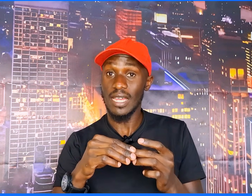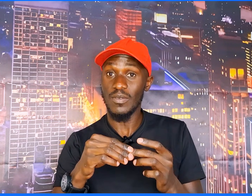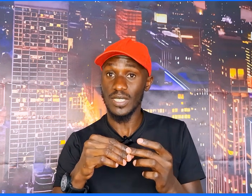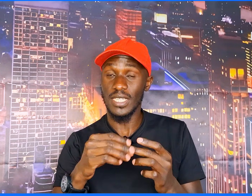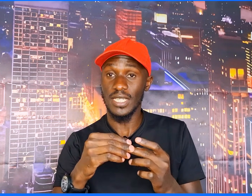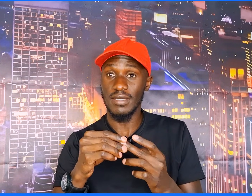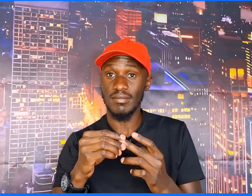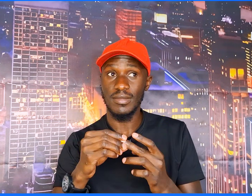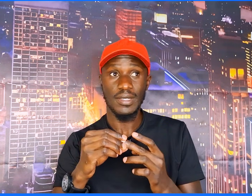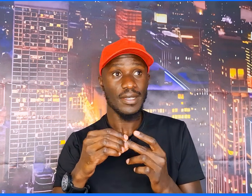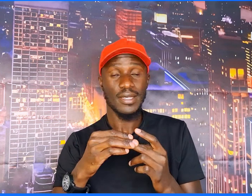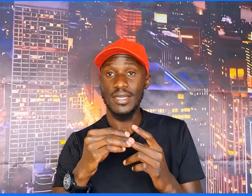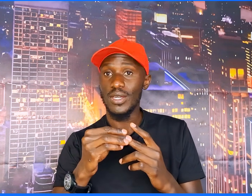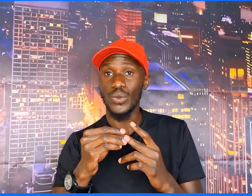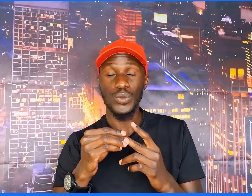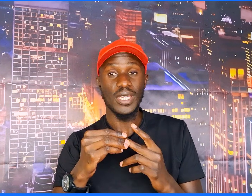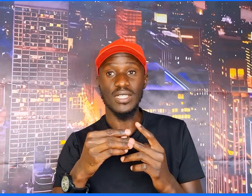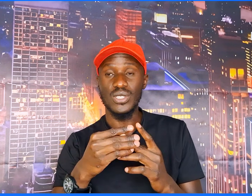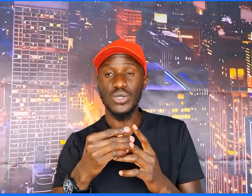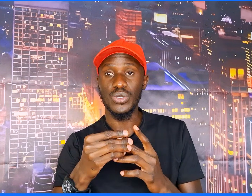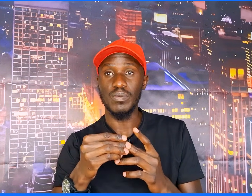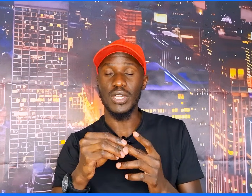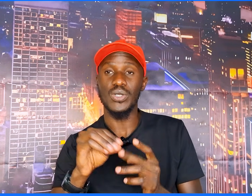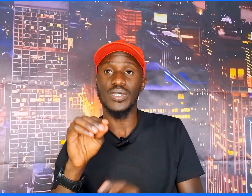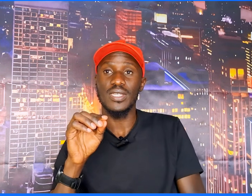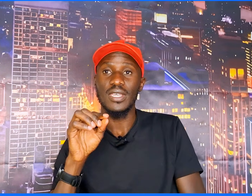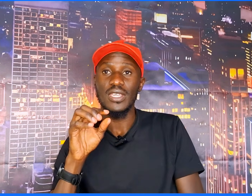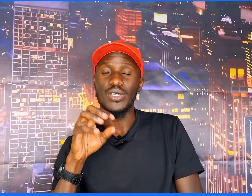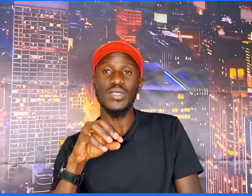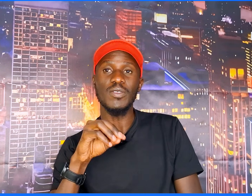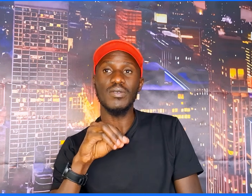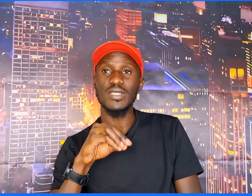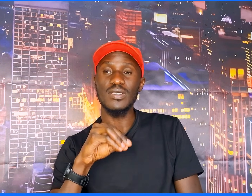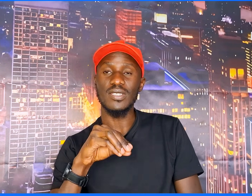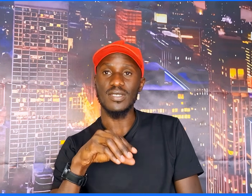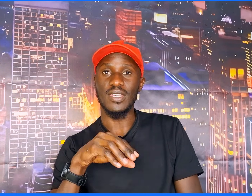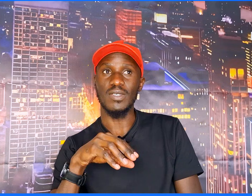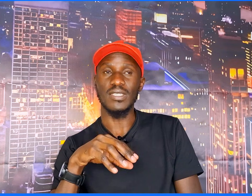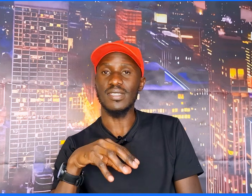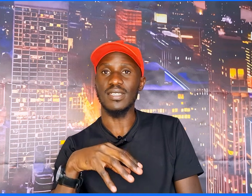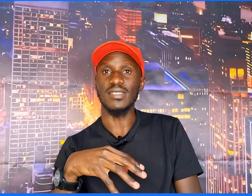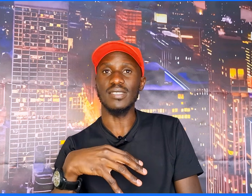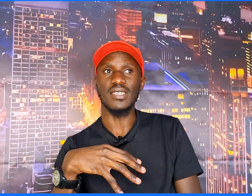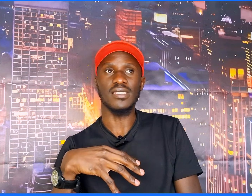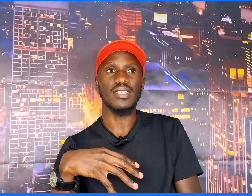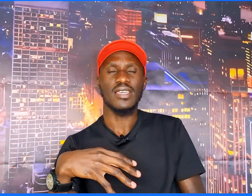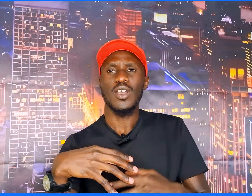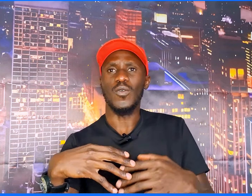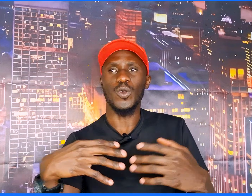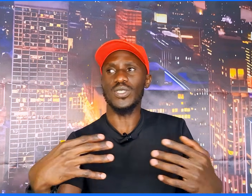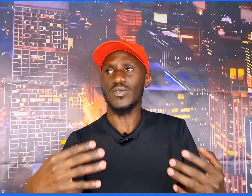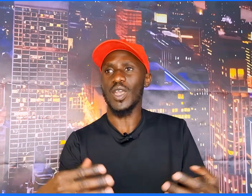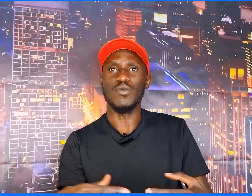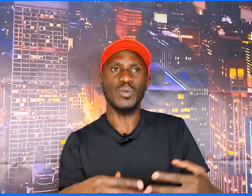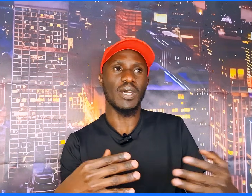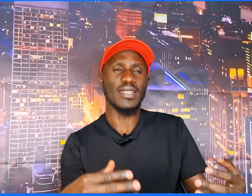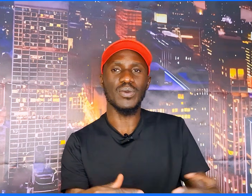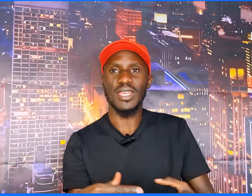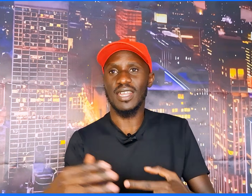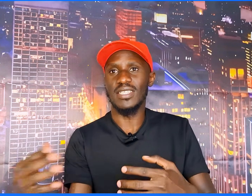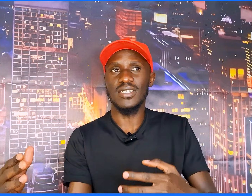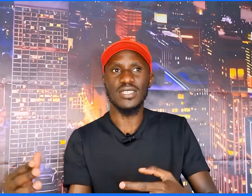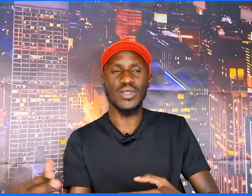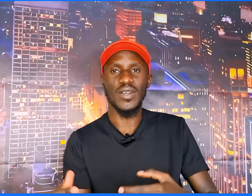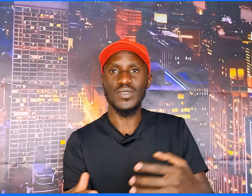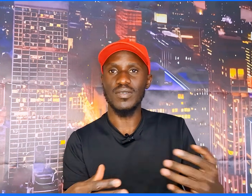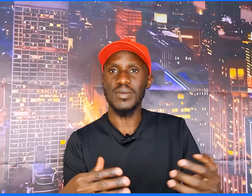for that half a decade, we are screwed. Because some of the reasons he's giving is that he says, of course, if you have to partner